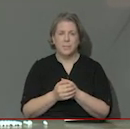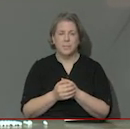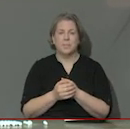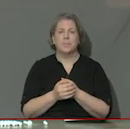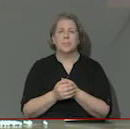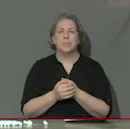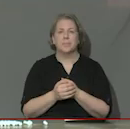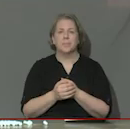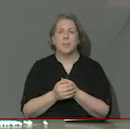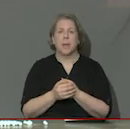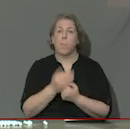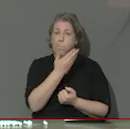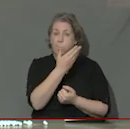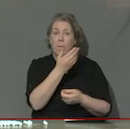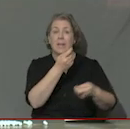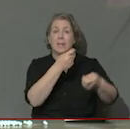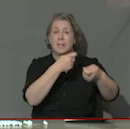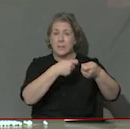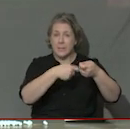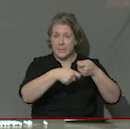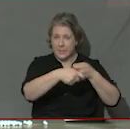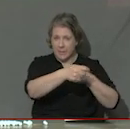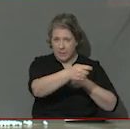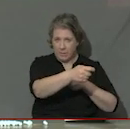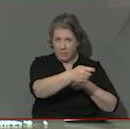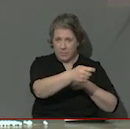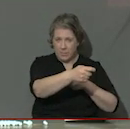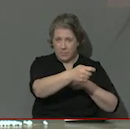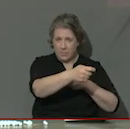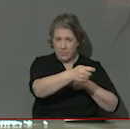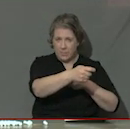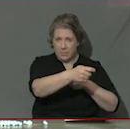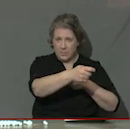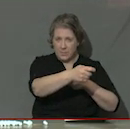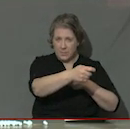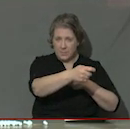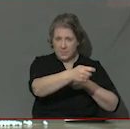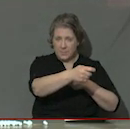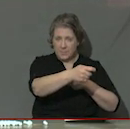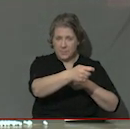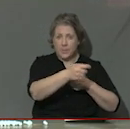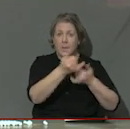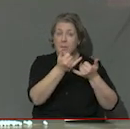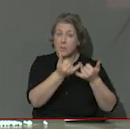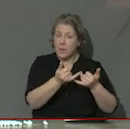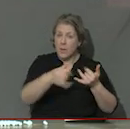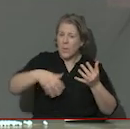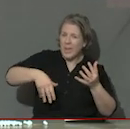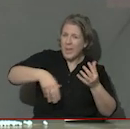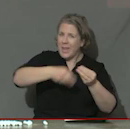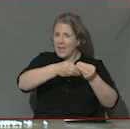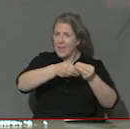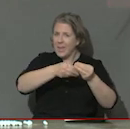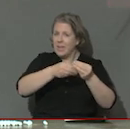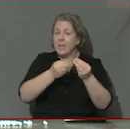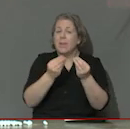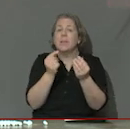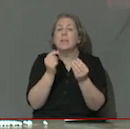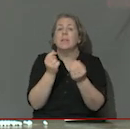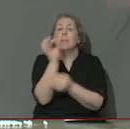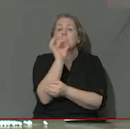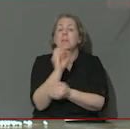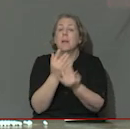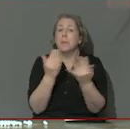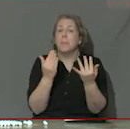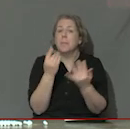200, that was your sales. Then they said the markup is 120%. So